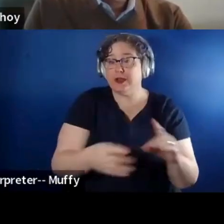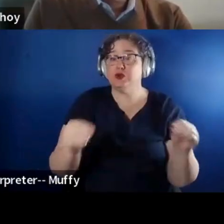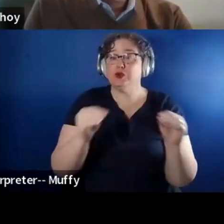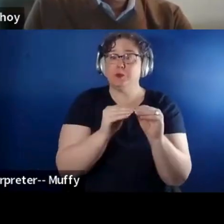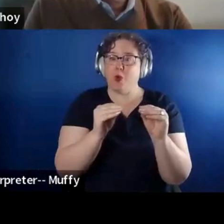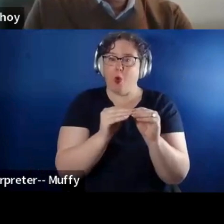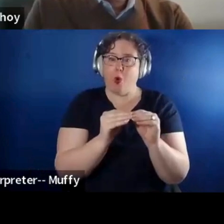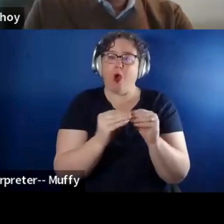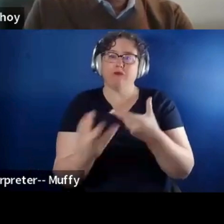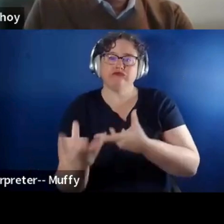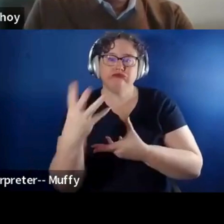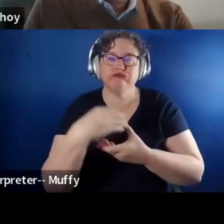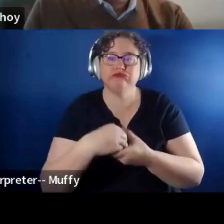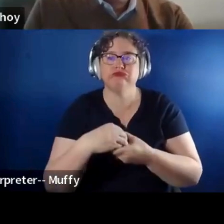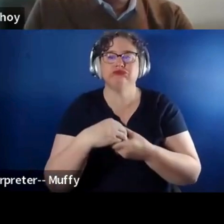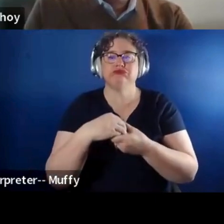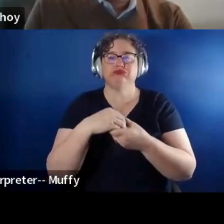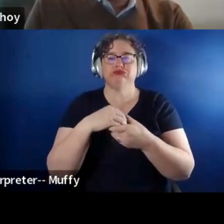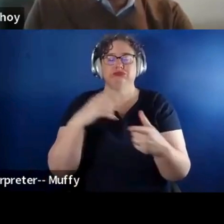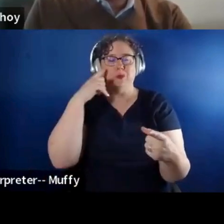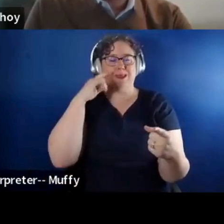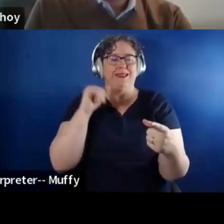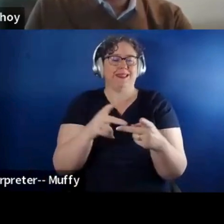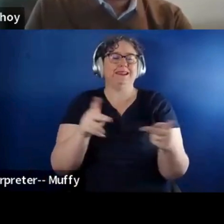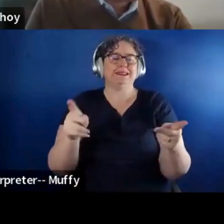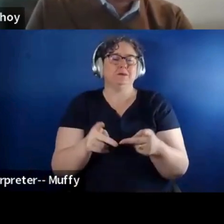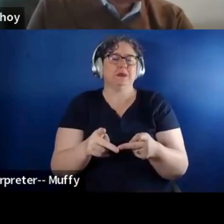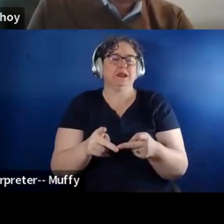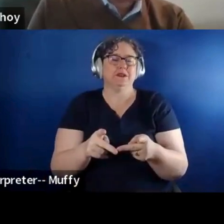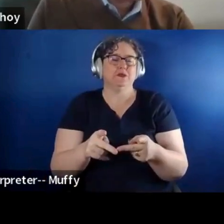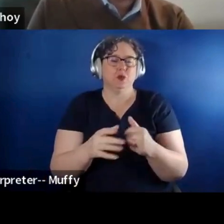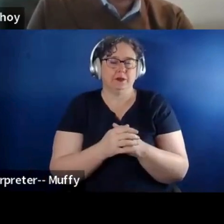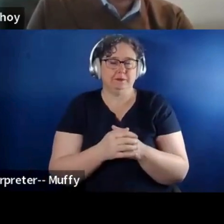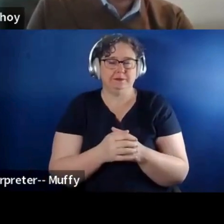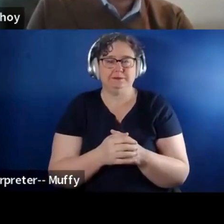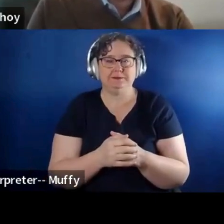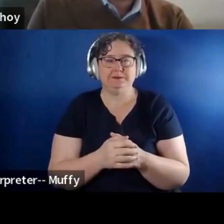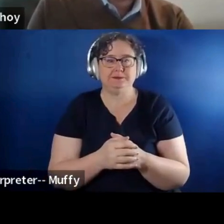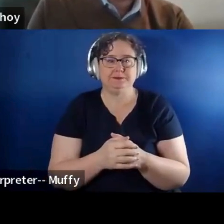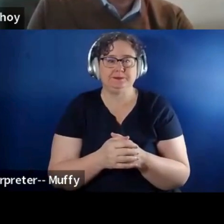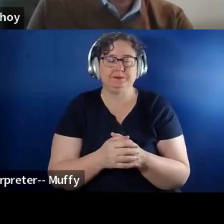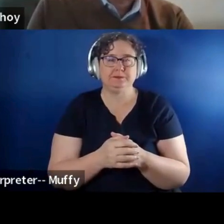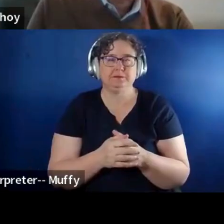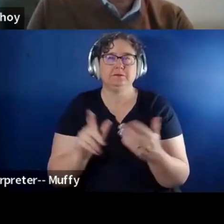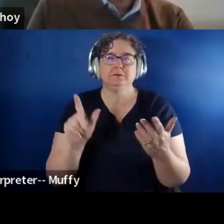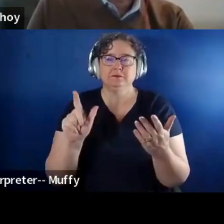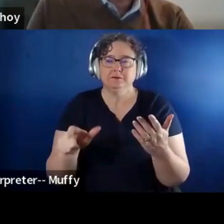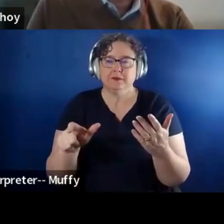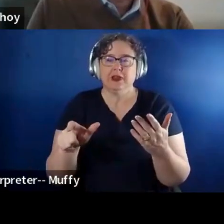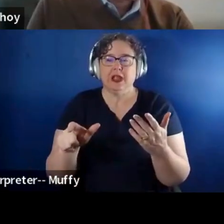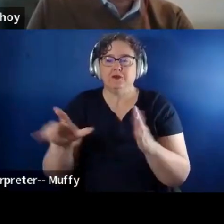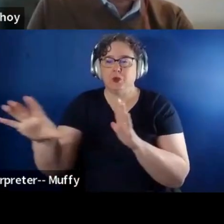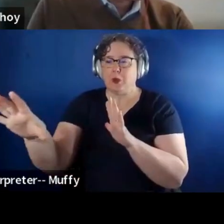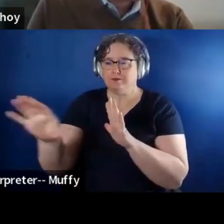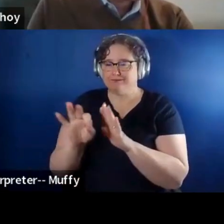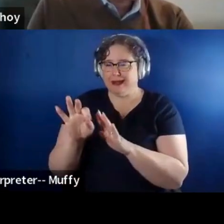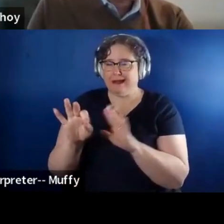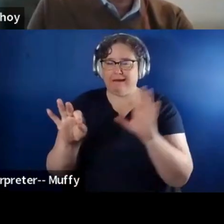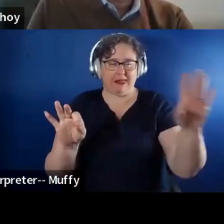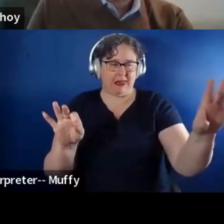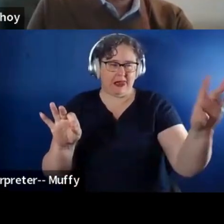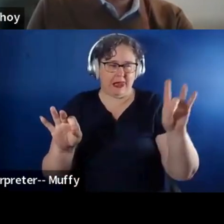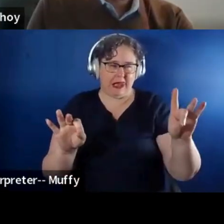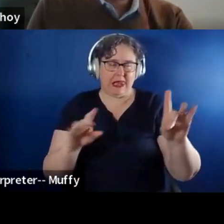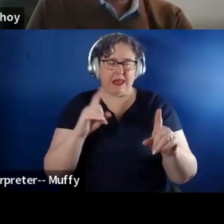expansive and inclusive because we think that's the place for it. So you have to kind of pick and choose and understand